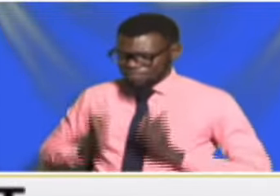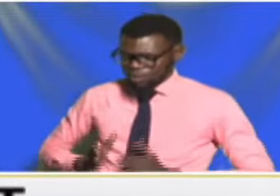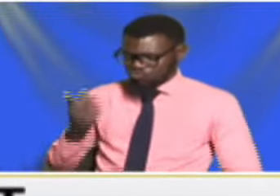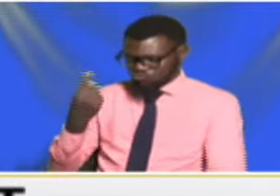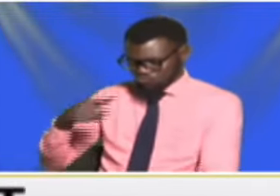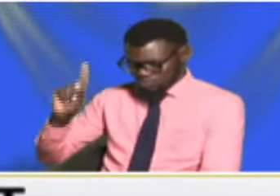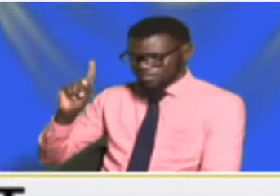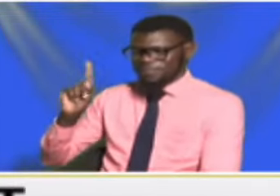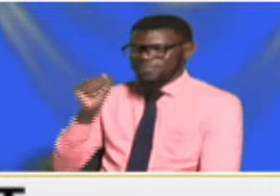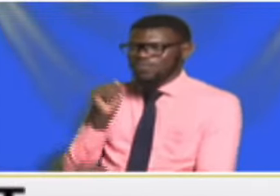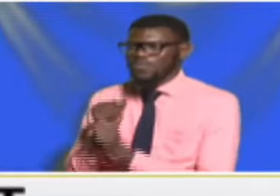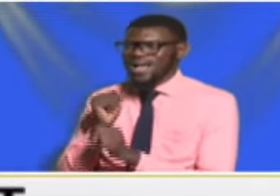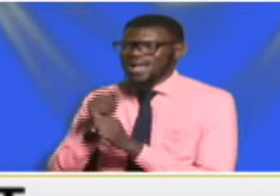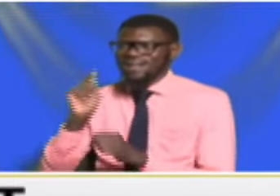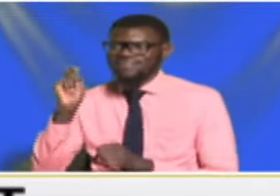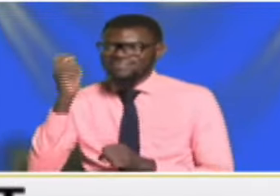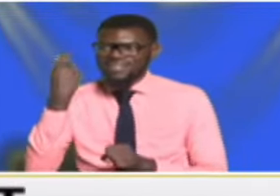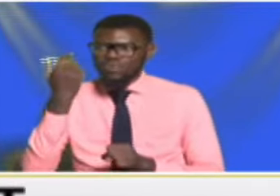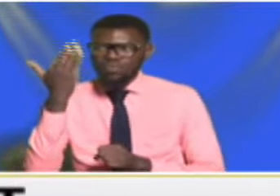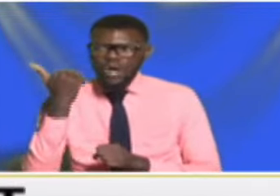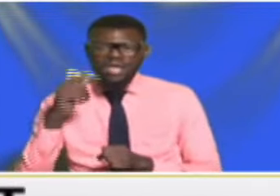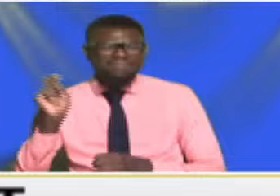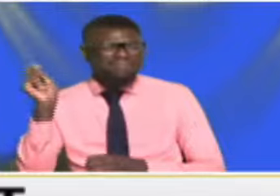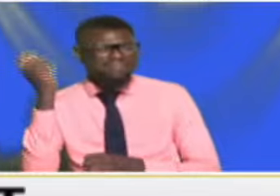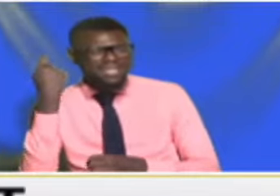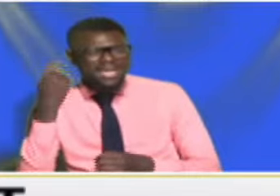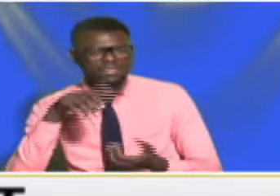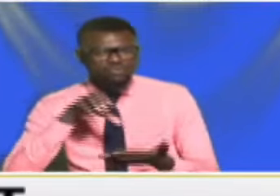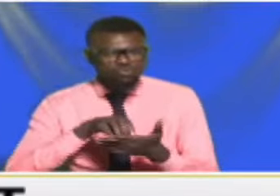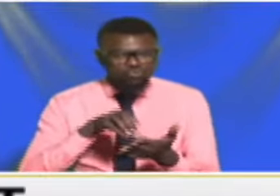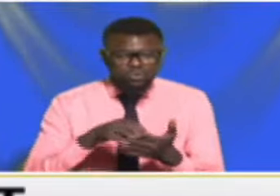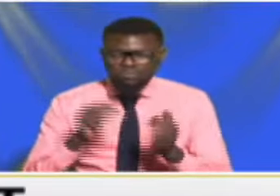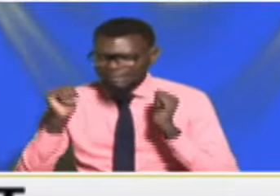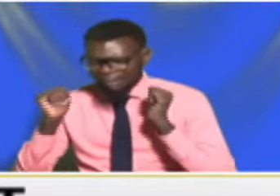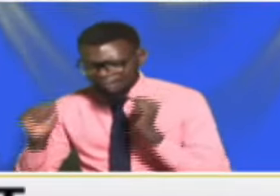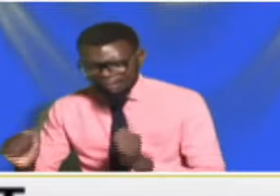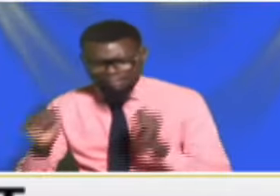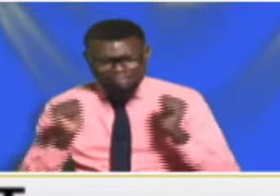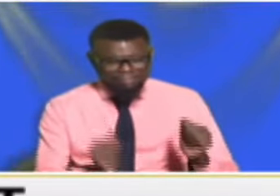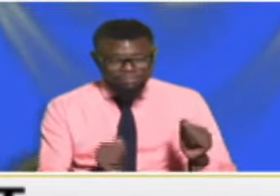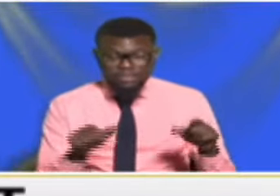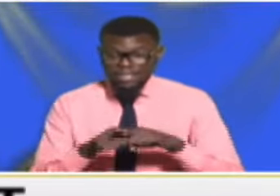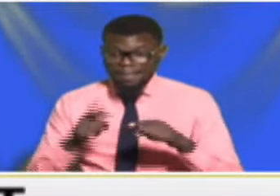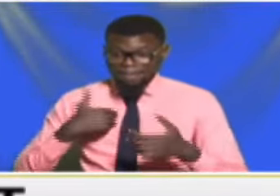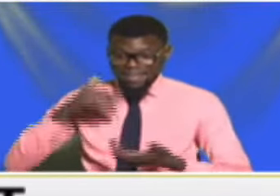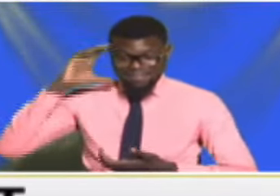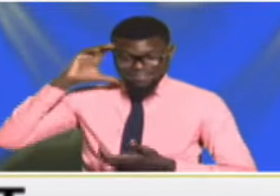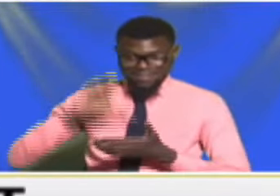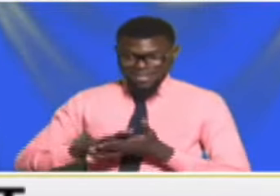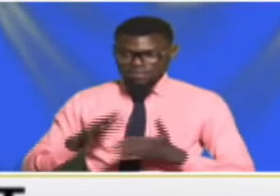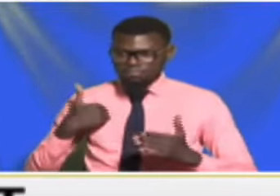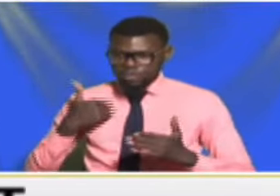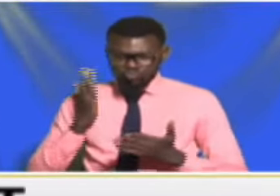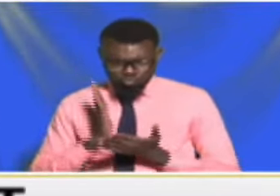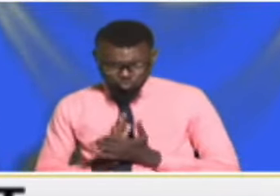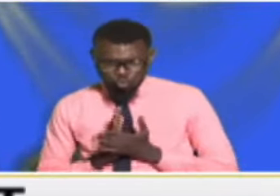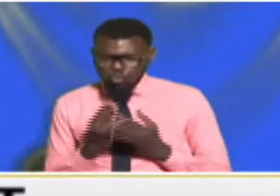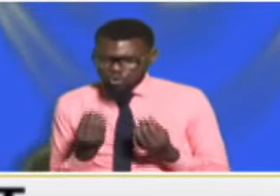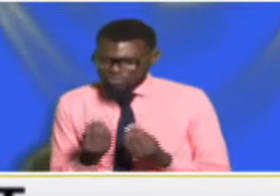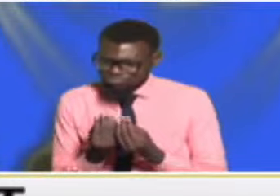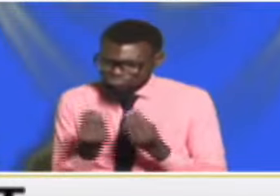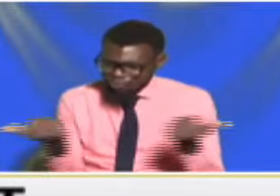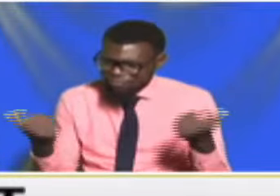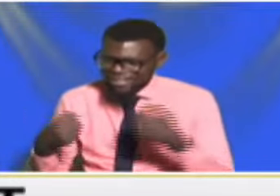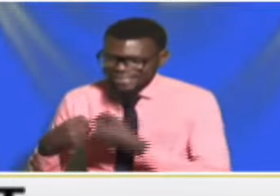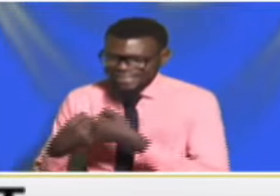this space when Kenya is in a difficult position, because I believe I am the person who can sort out the challenges